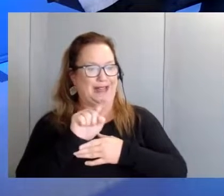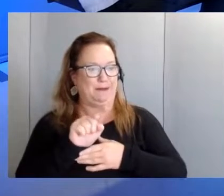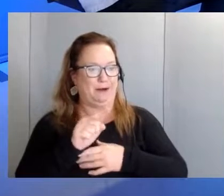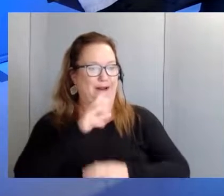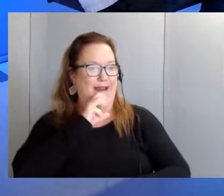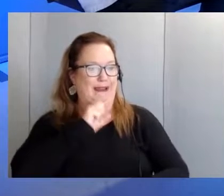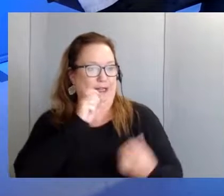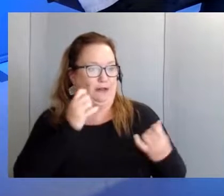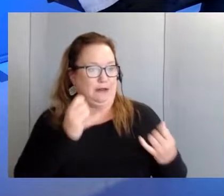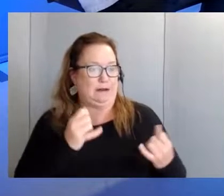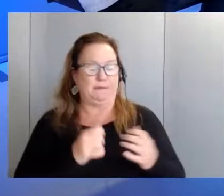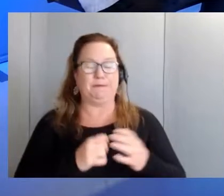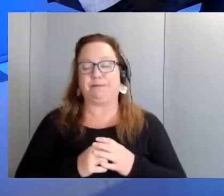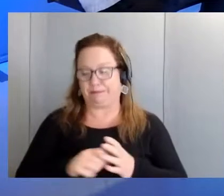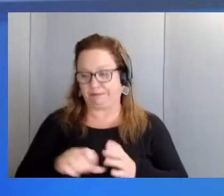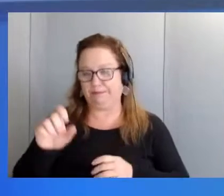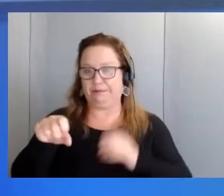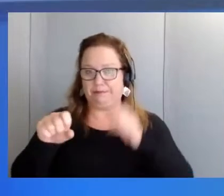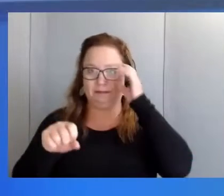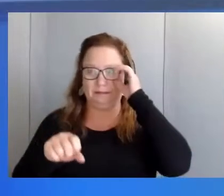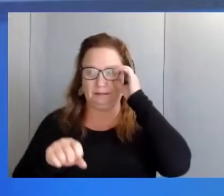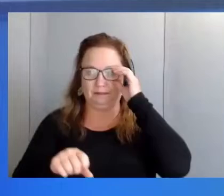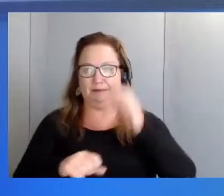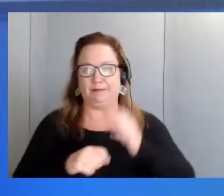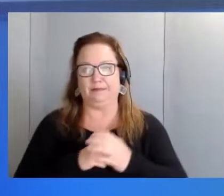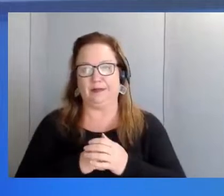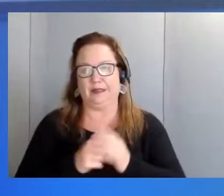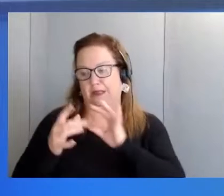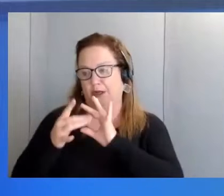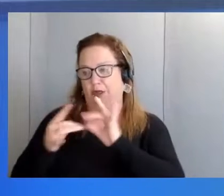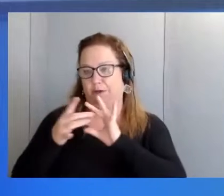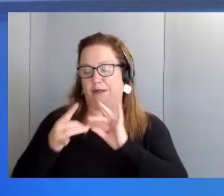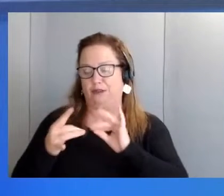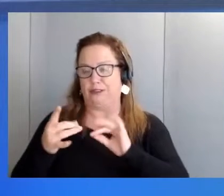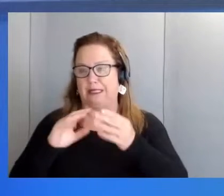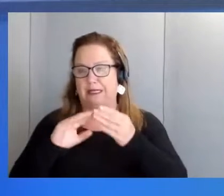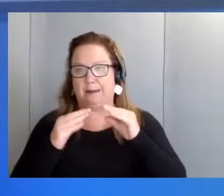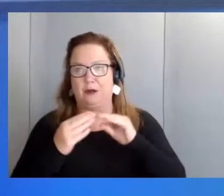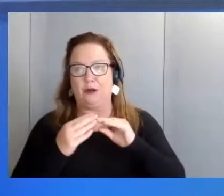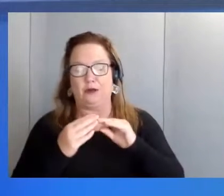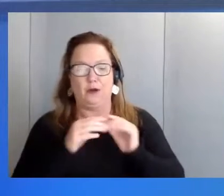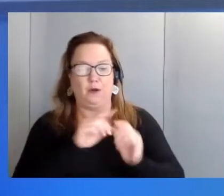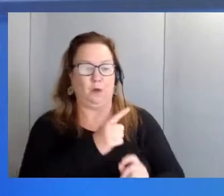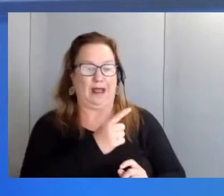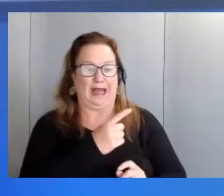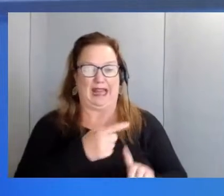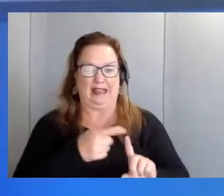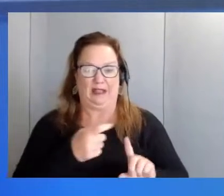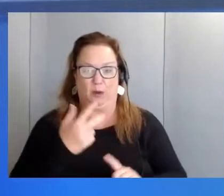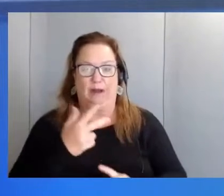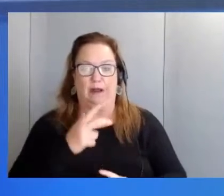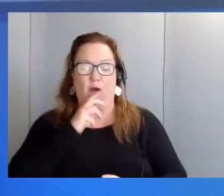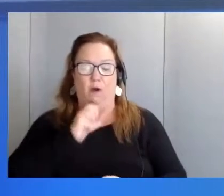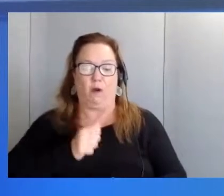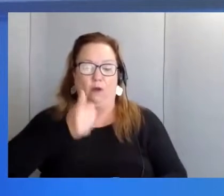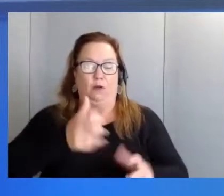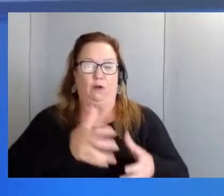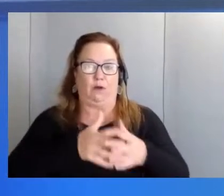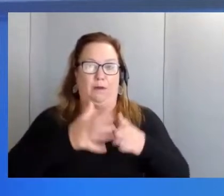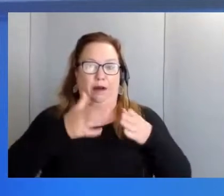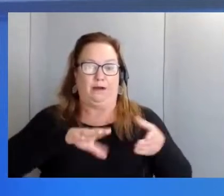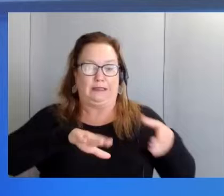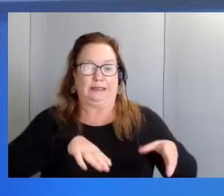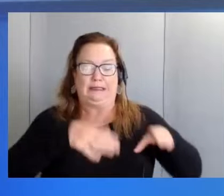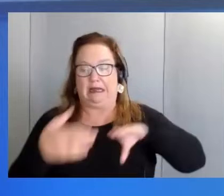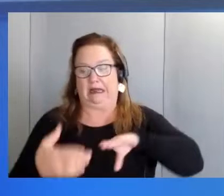Burns? Yeah, actually it is. So you mentioned some of the statistics there, that 1 in 3 older adults die with Alzheimer's,